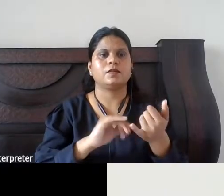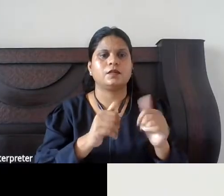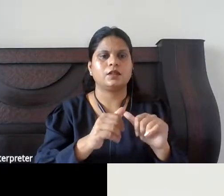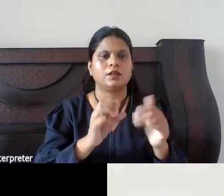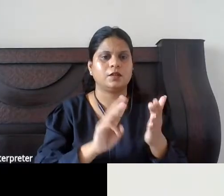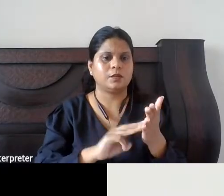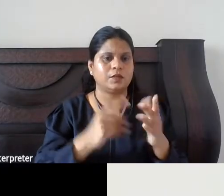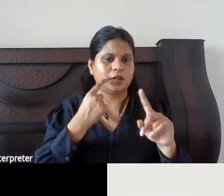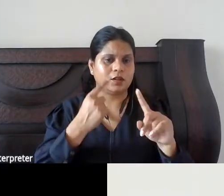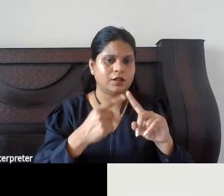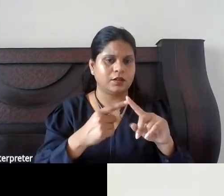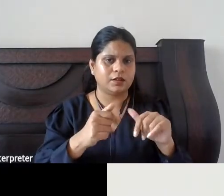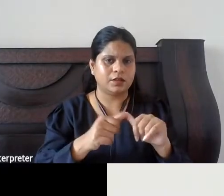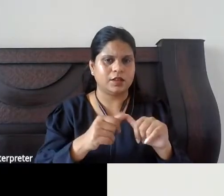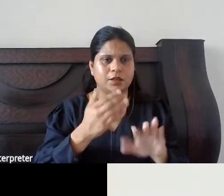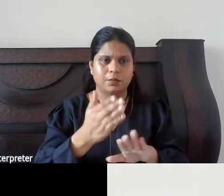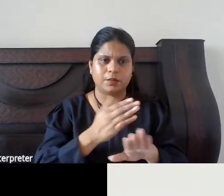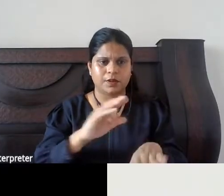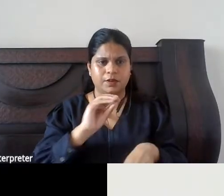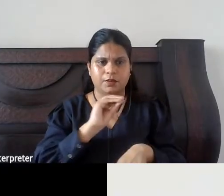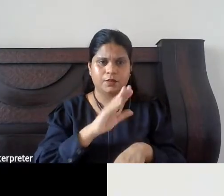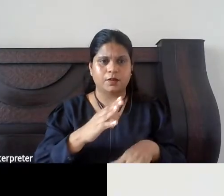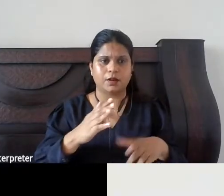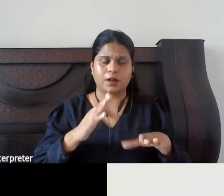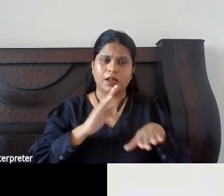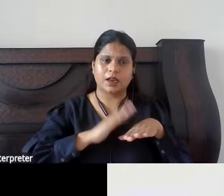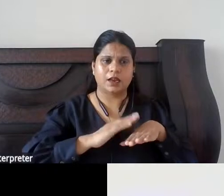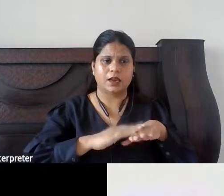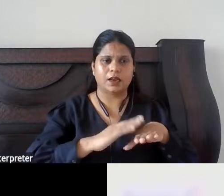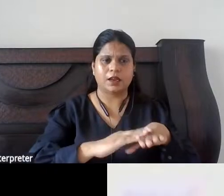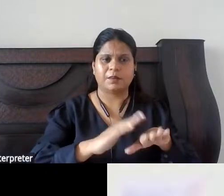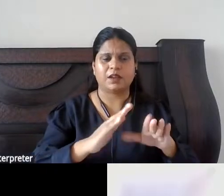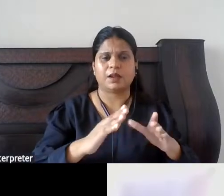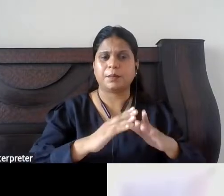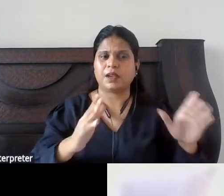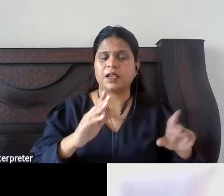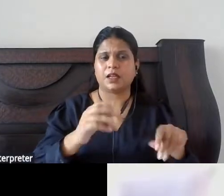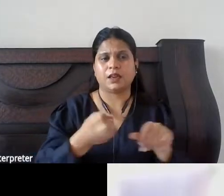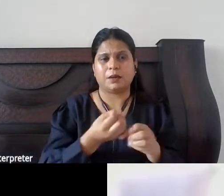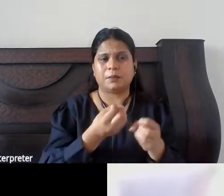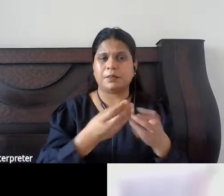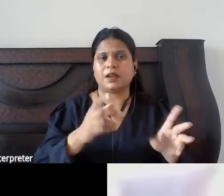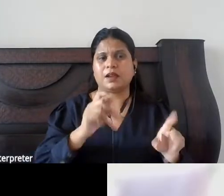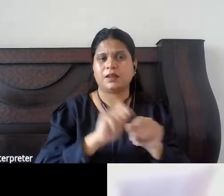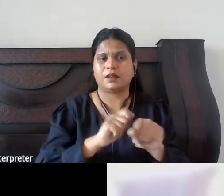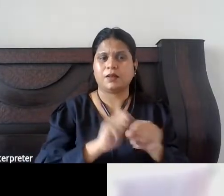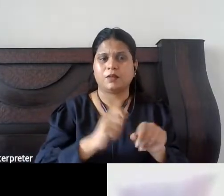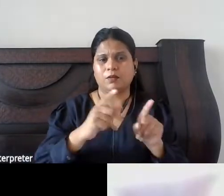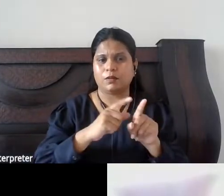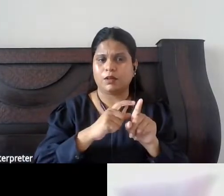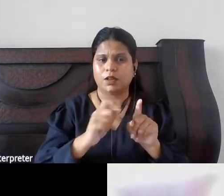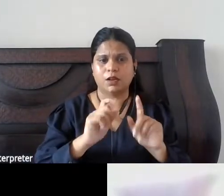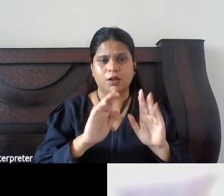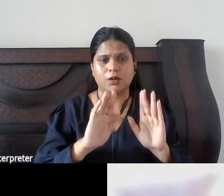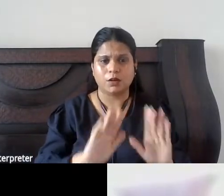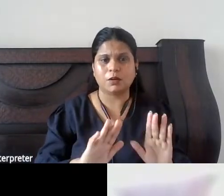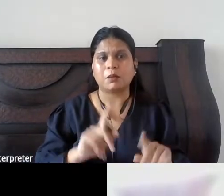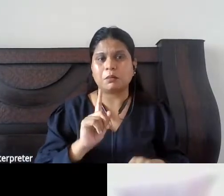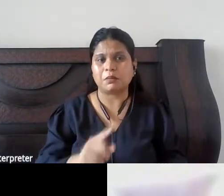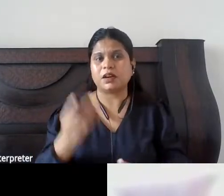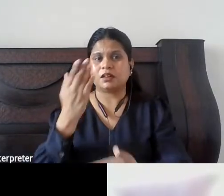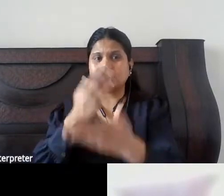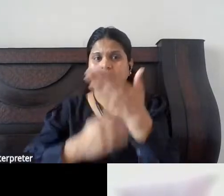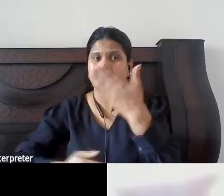already a huge experience that we put a lot of effort, still we couldn't get the real numbers what we